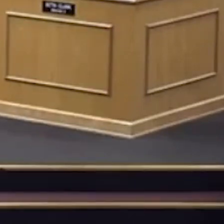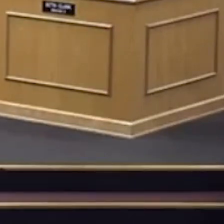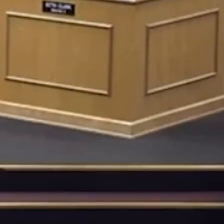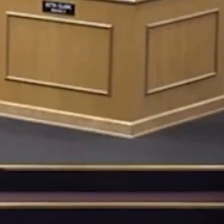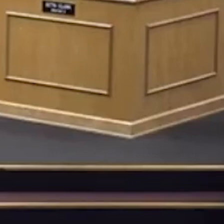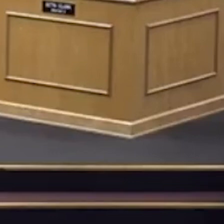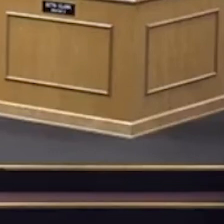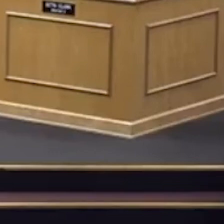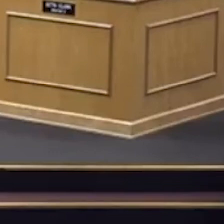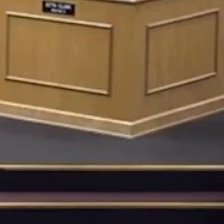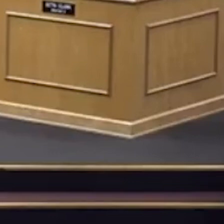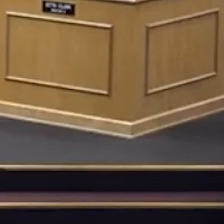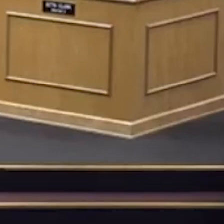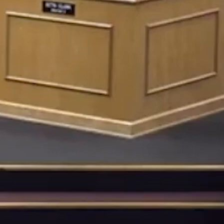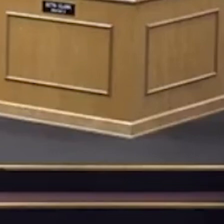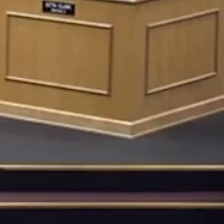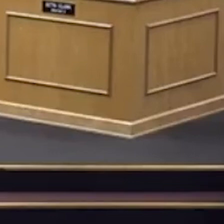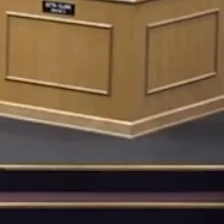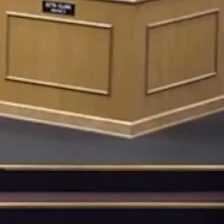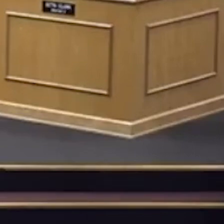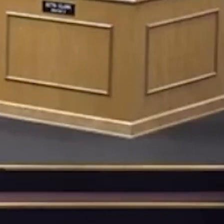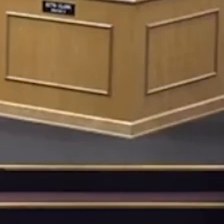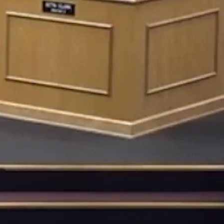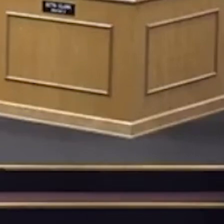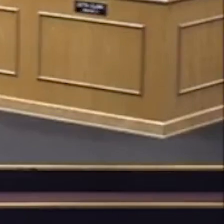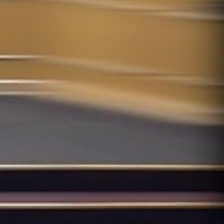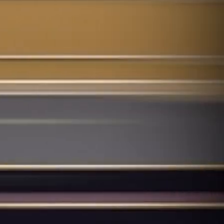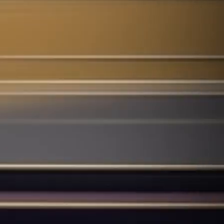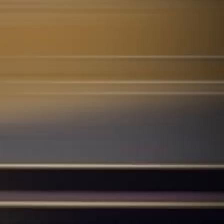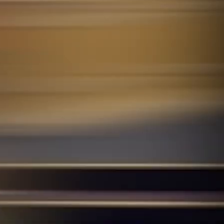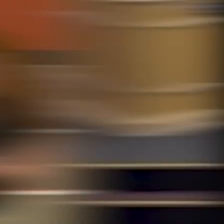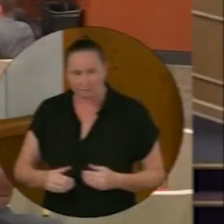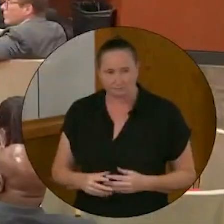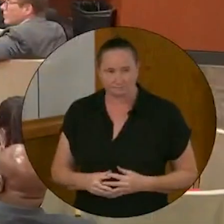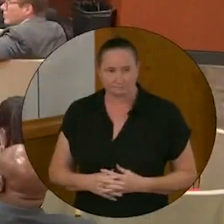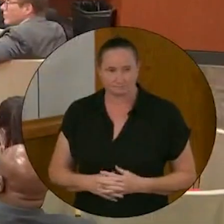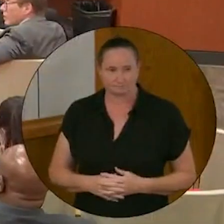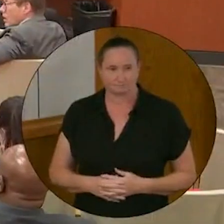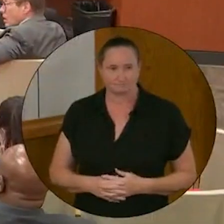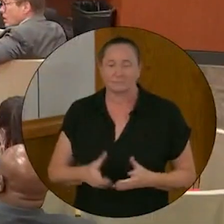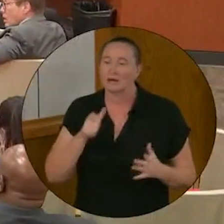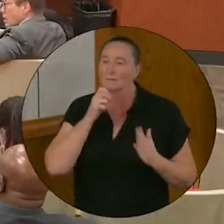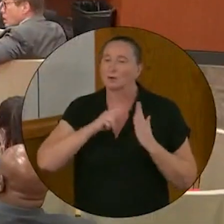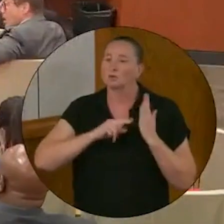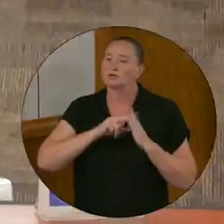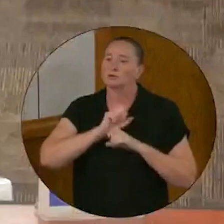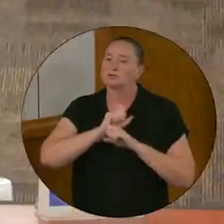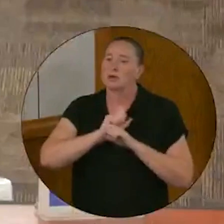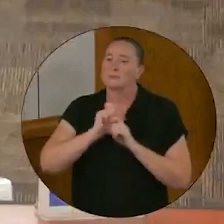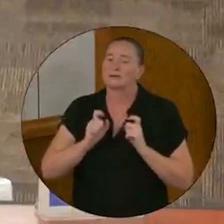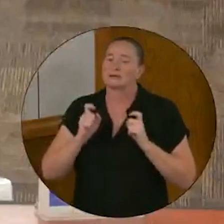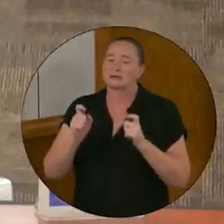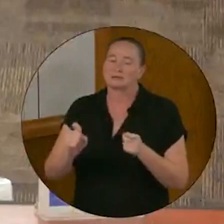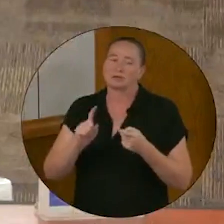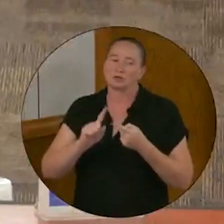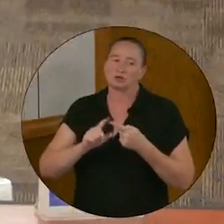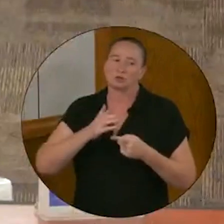on the television without that, you are violating state and federal law. I'm going to read you an assignment given to my